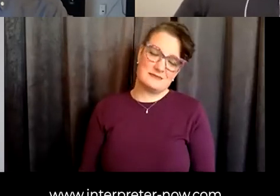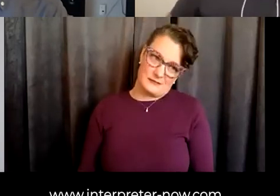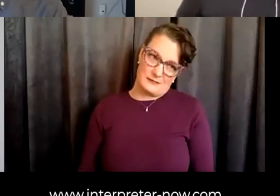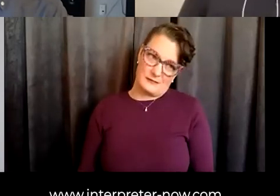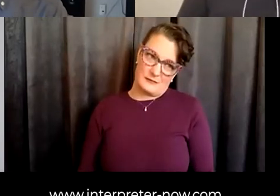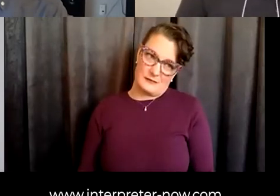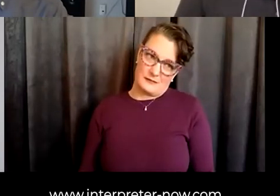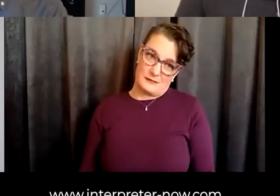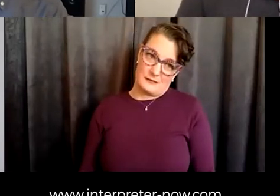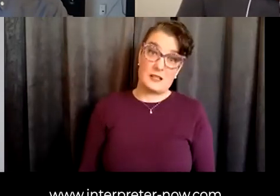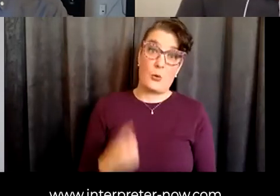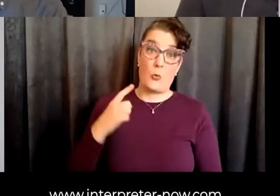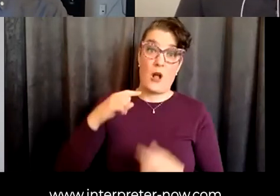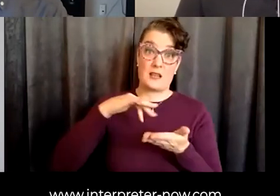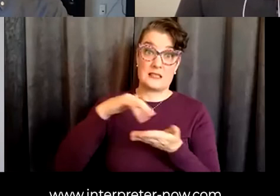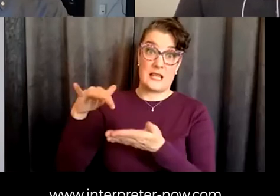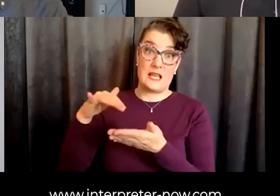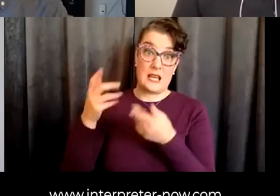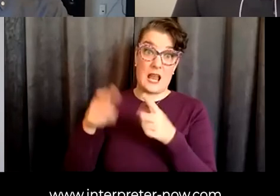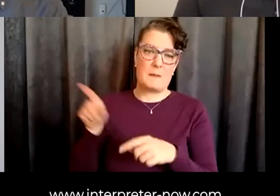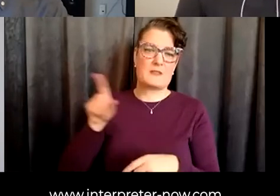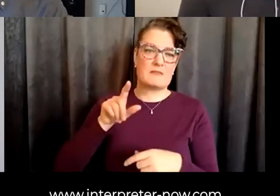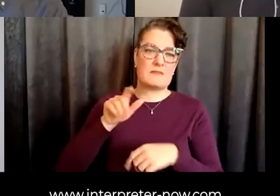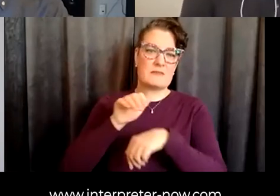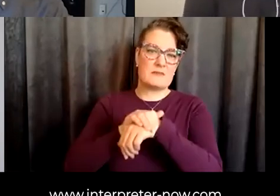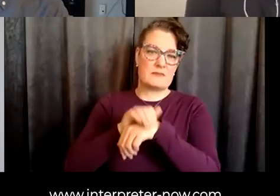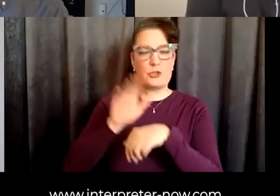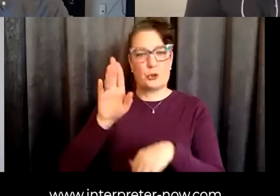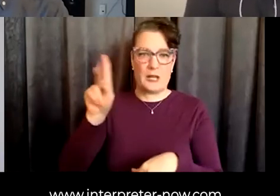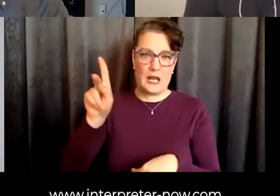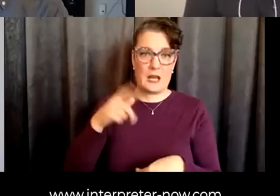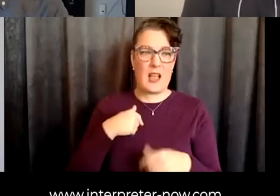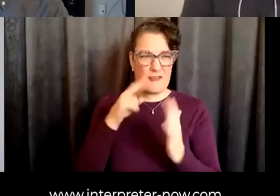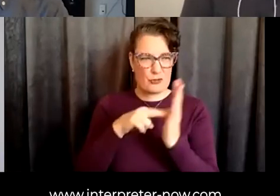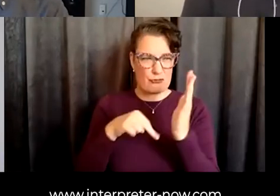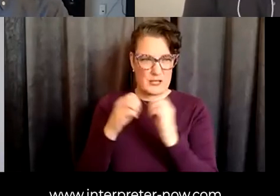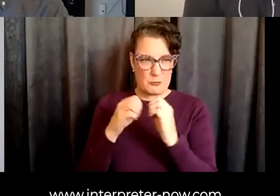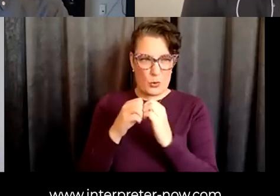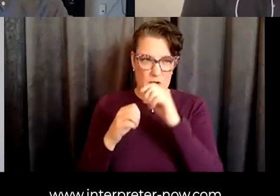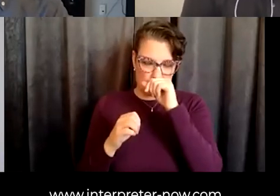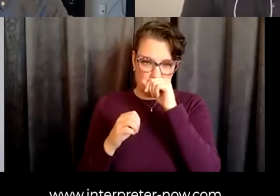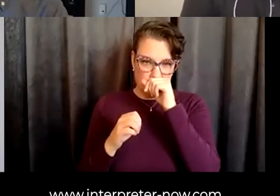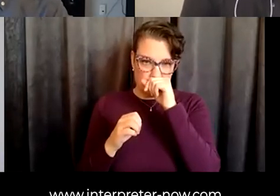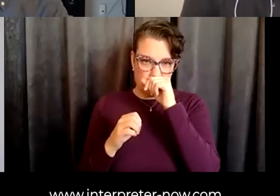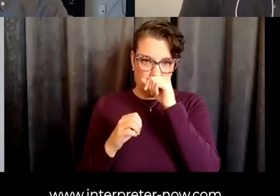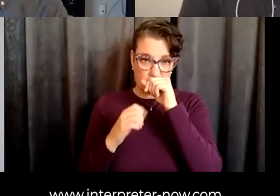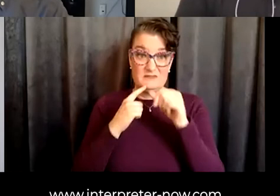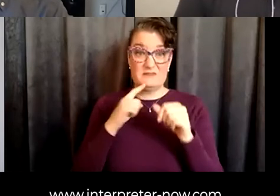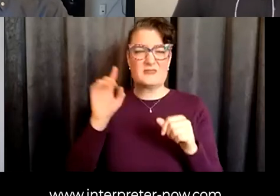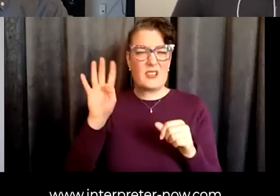There was a study in the UK, and I got to read deeper into it, but it's like 43% of all sick